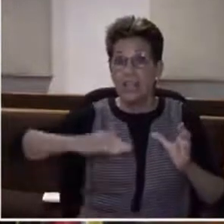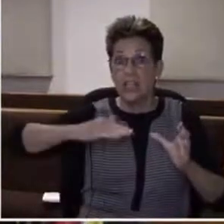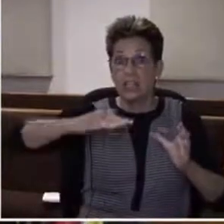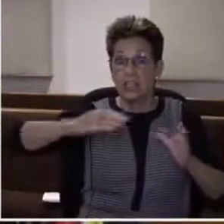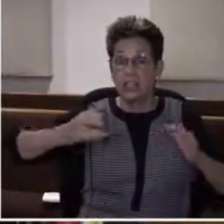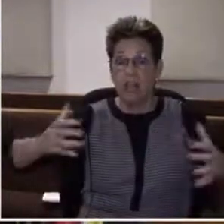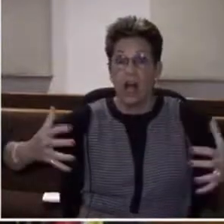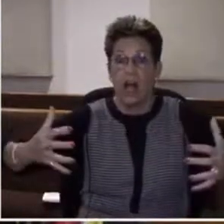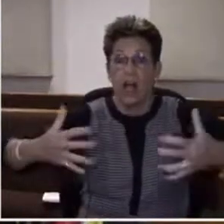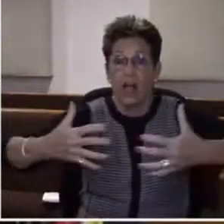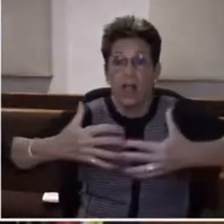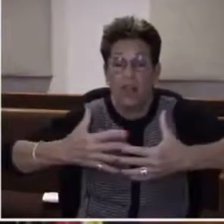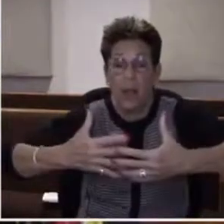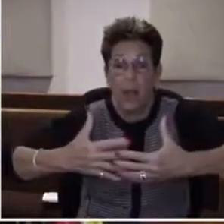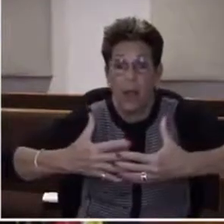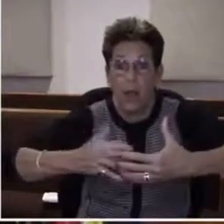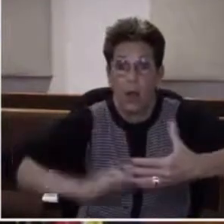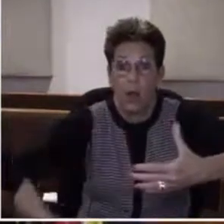in the barrel every day.